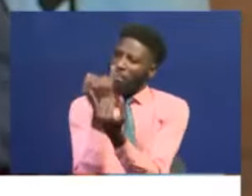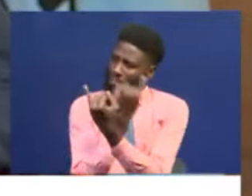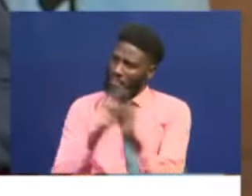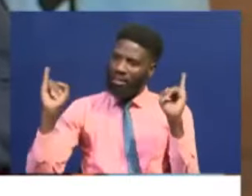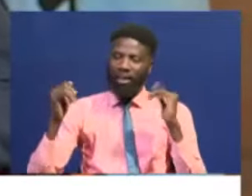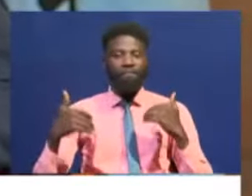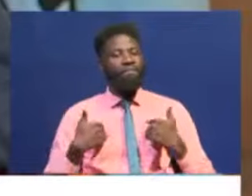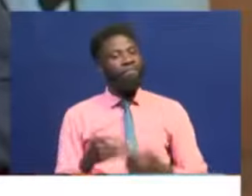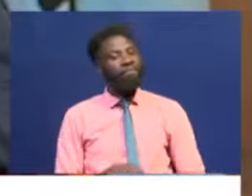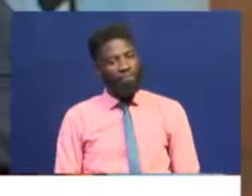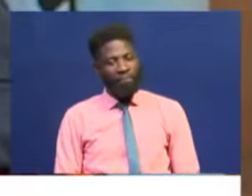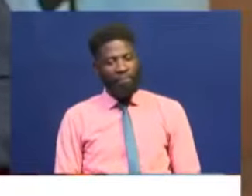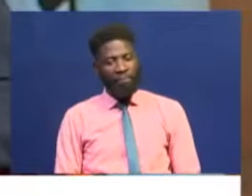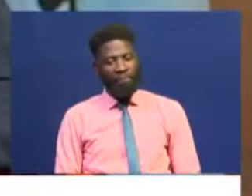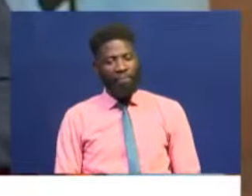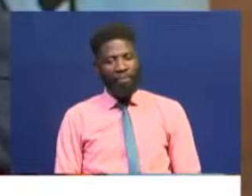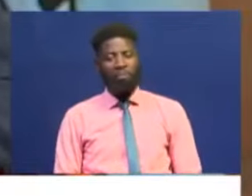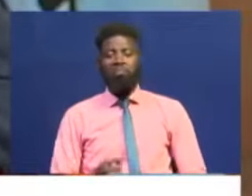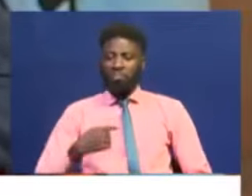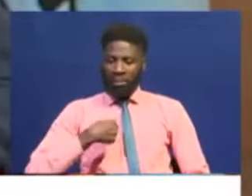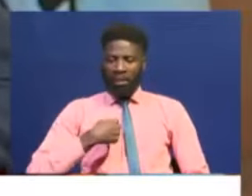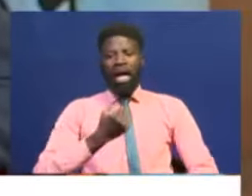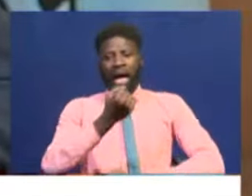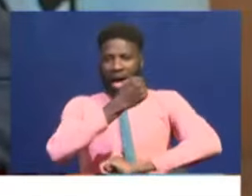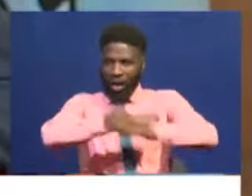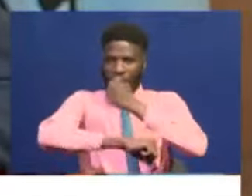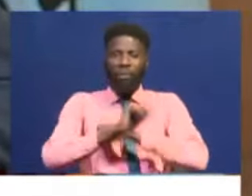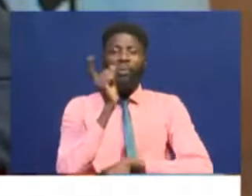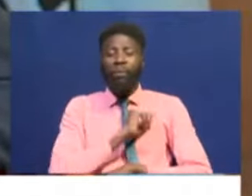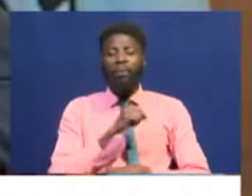sure that the police don't have to